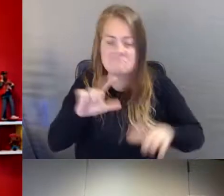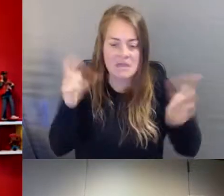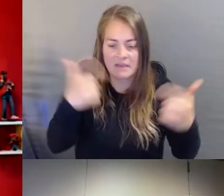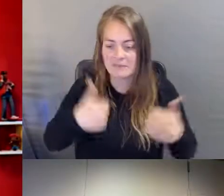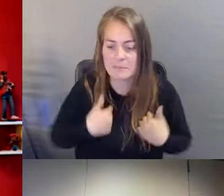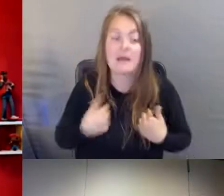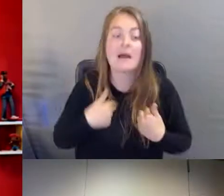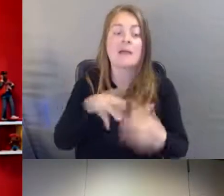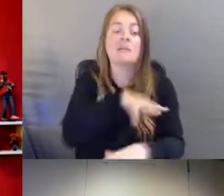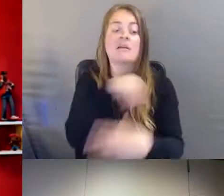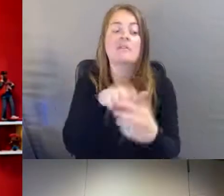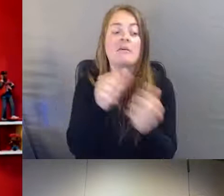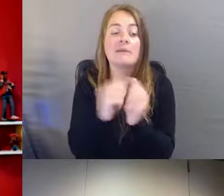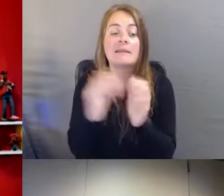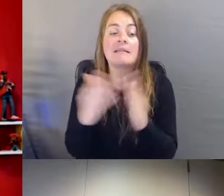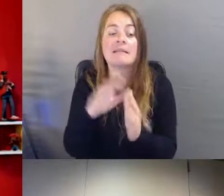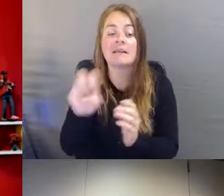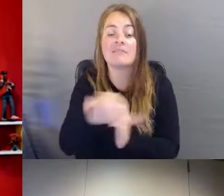on the City of Surrey's